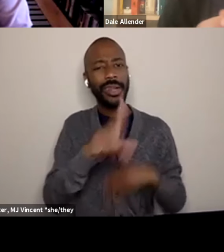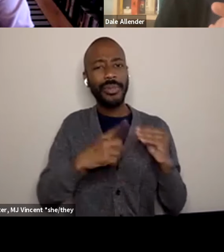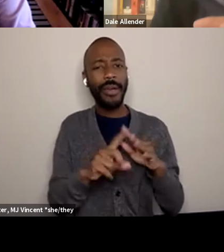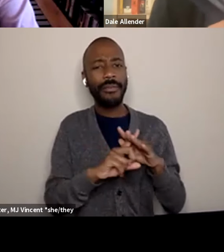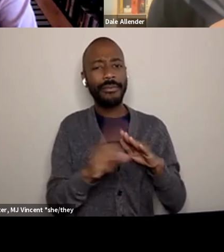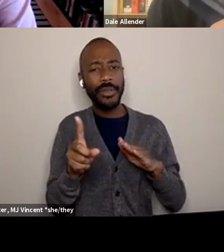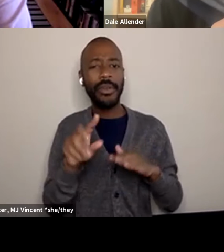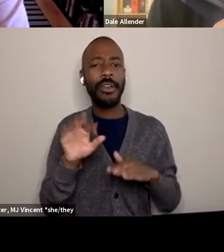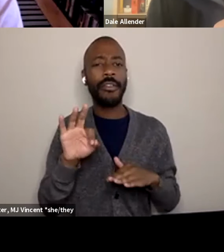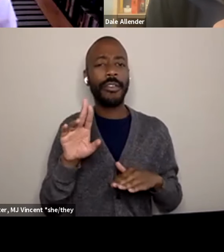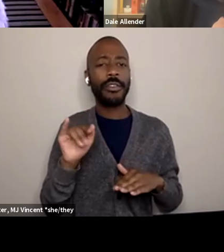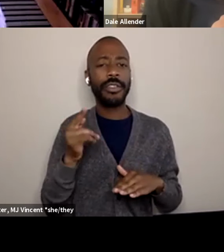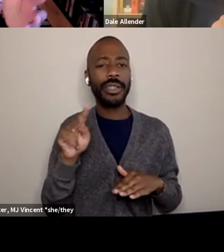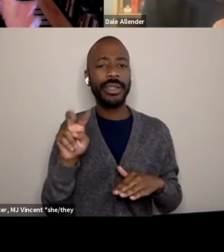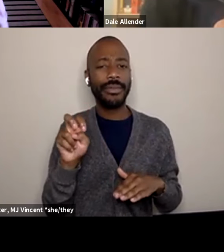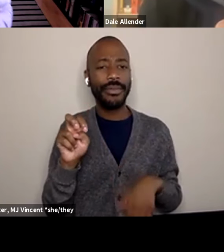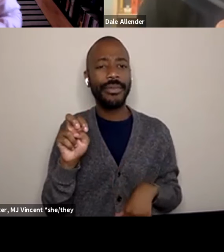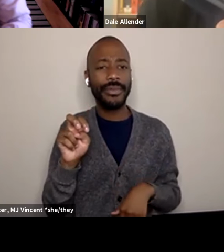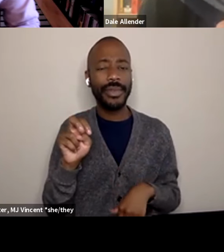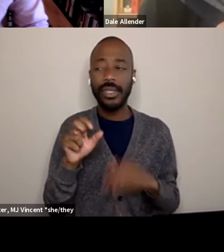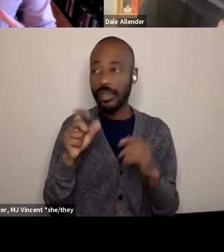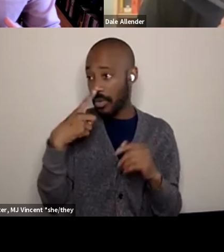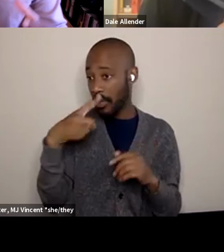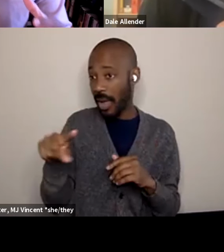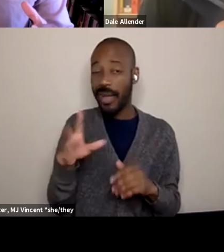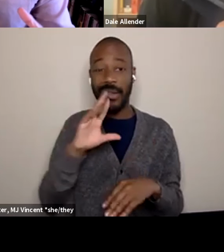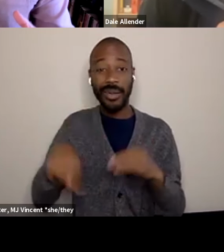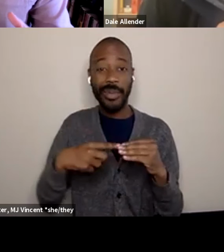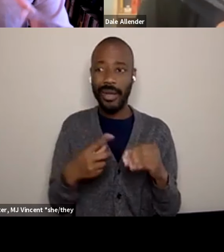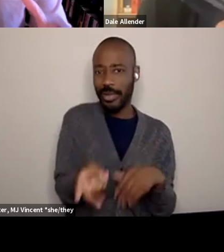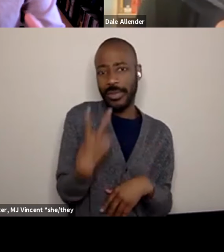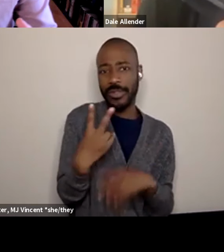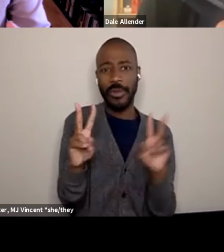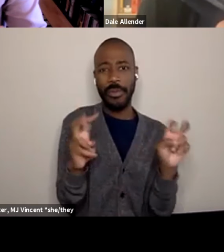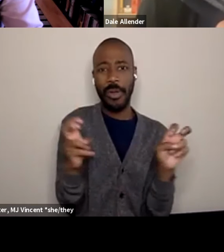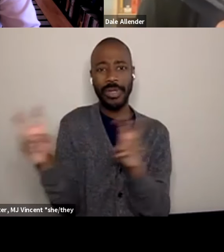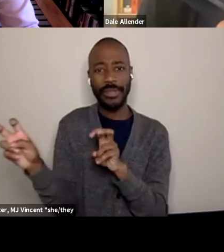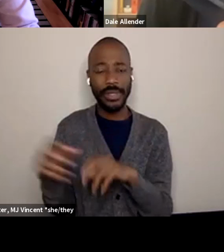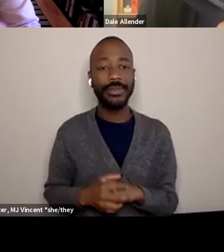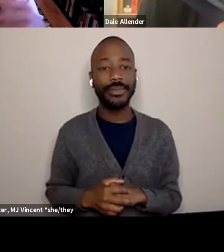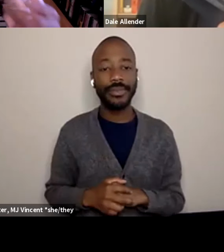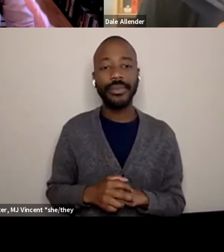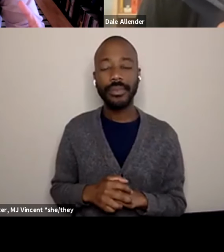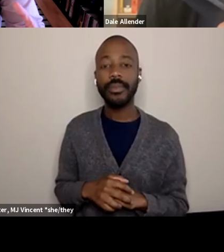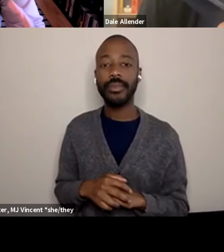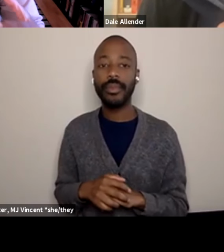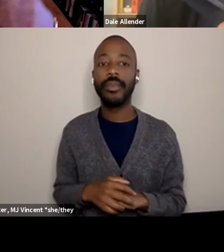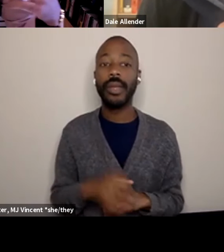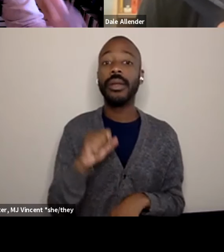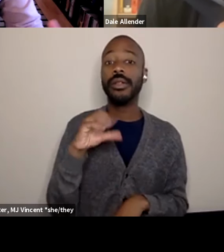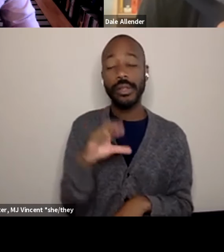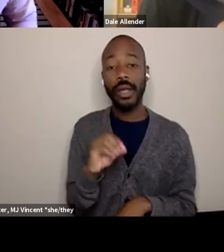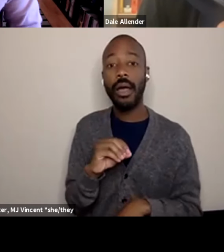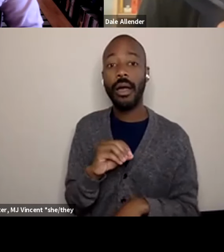two motifs? Absolutely. So one of the kind of first important interventions around fugitivity in